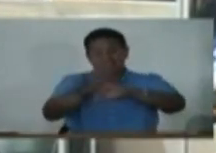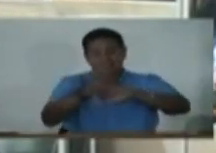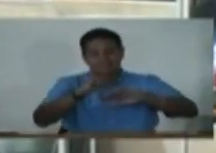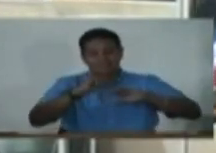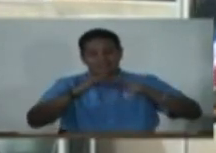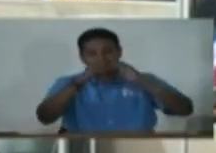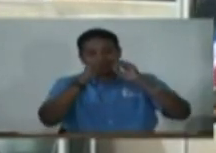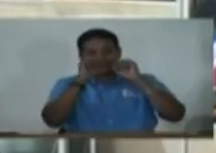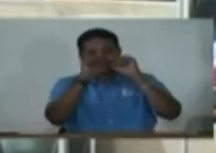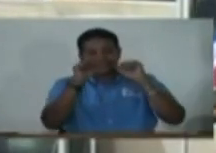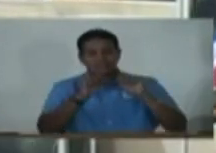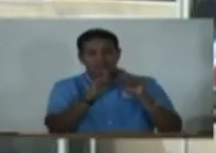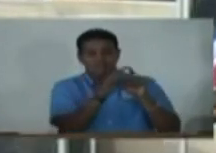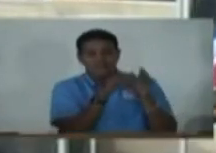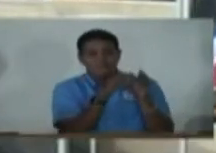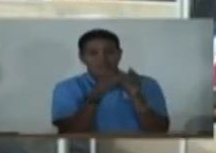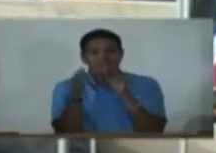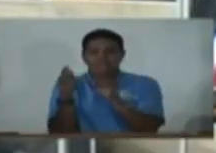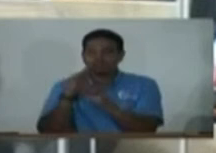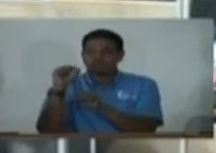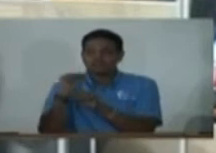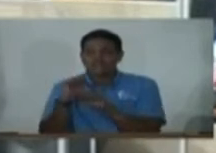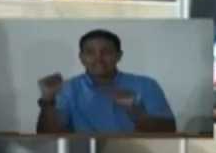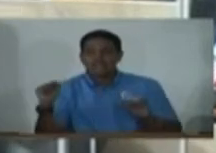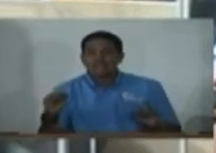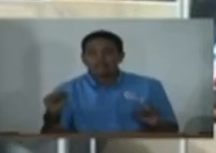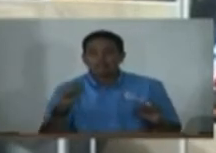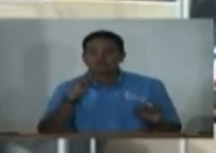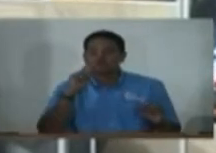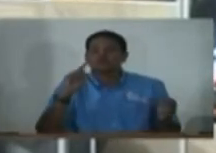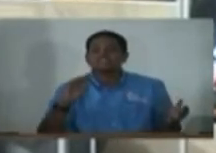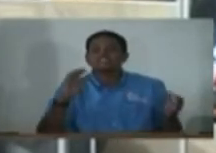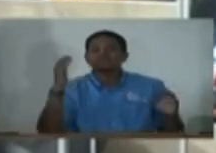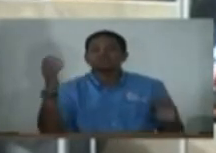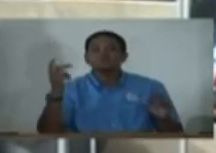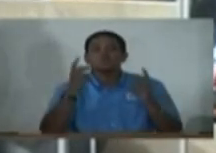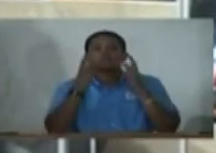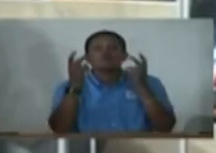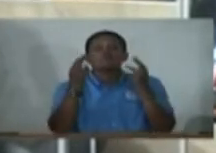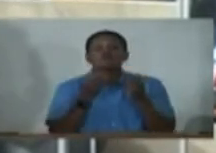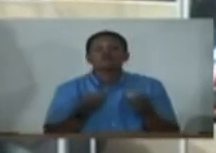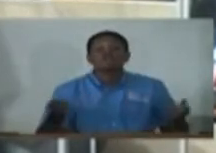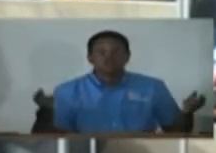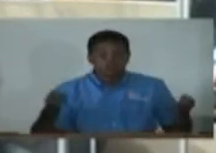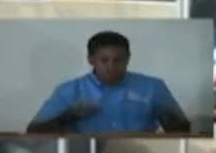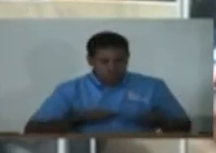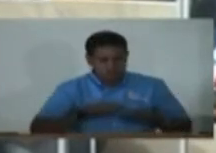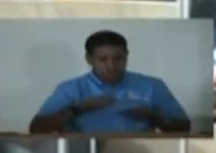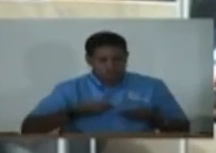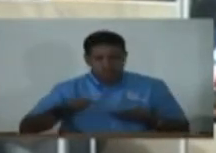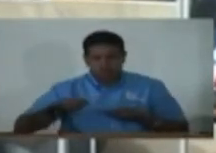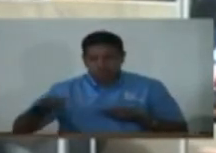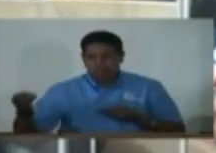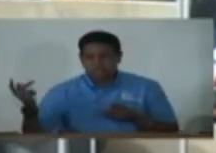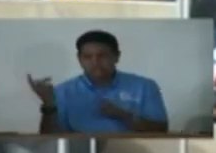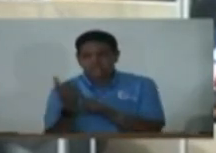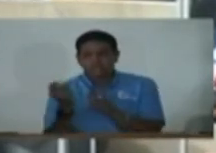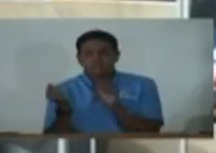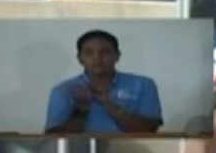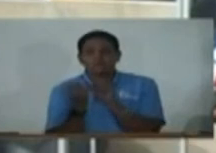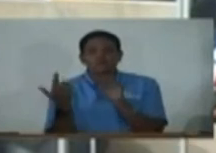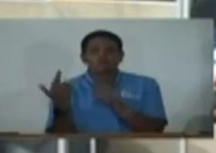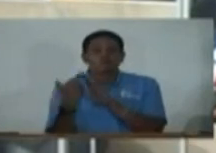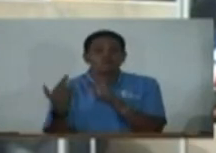and mechanisms to be able to distribute public resources in keeping with the rules